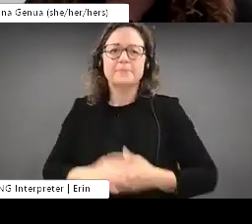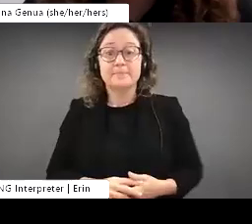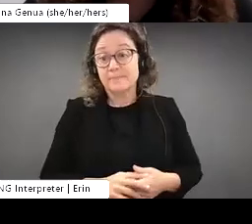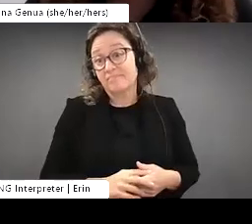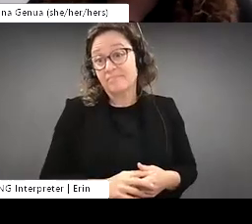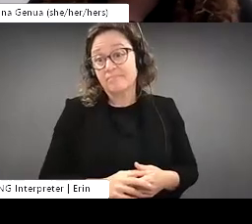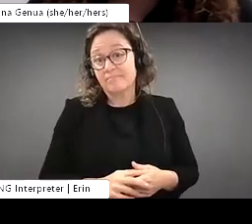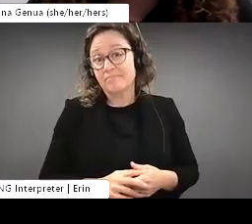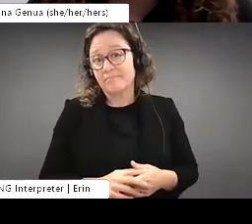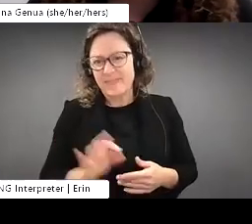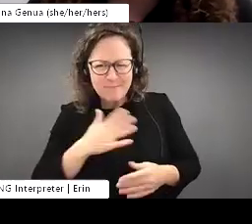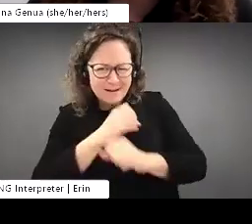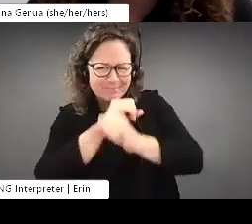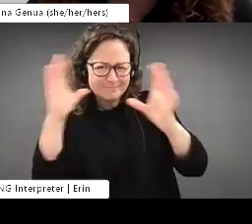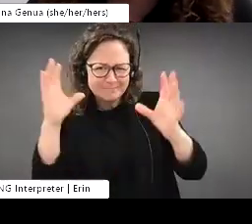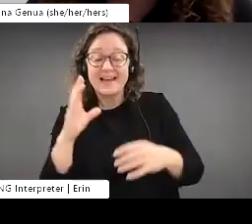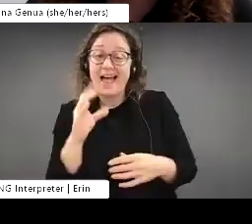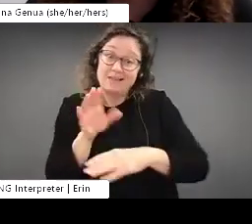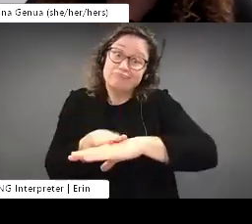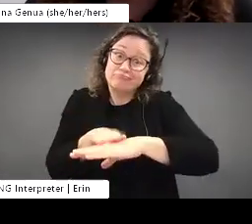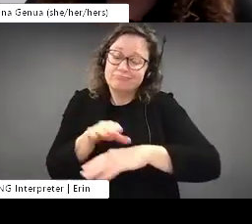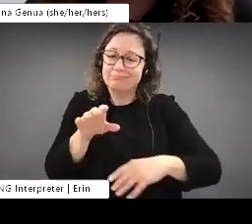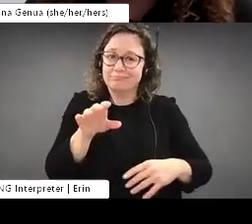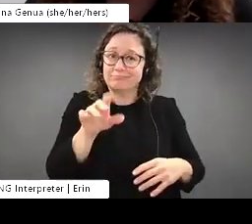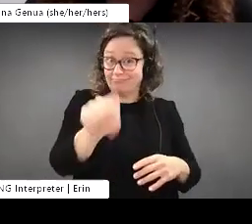my recommendation.